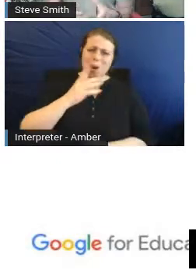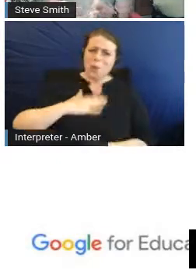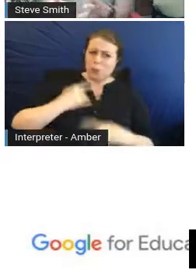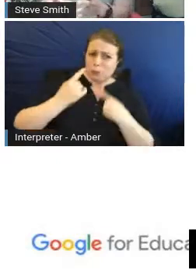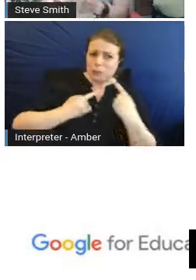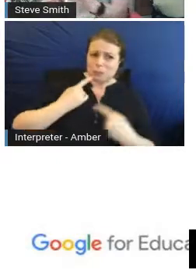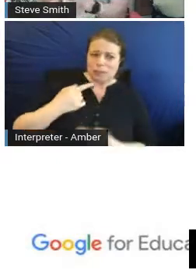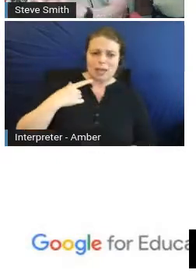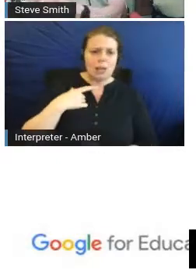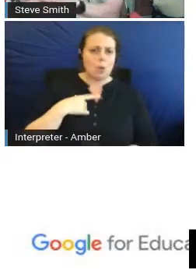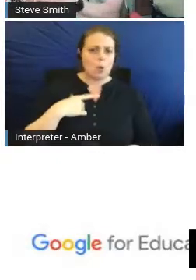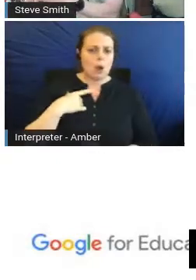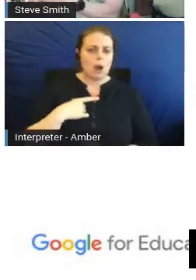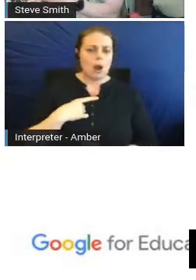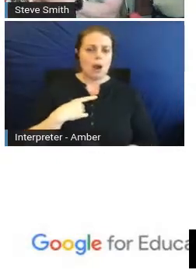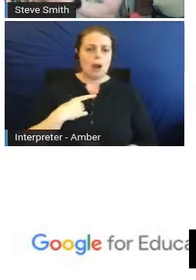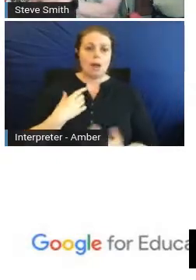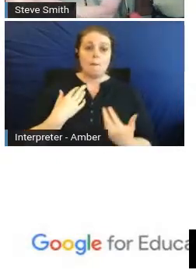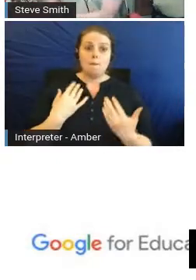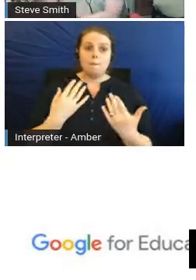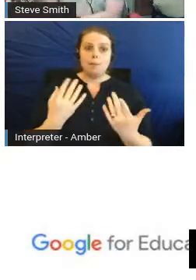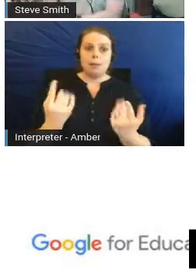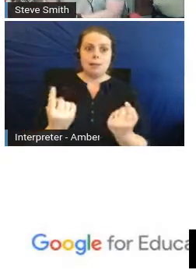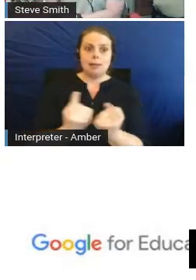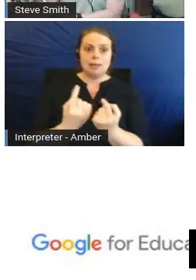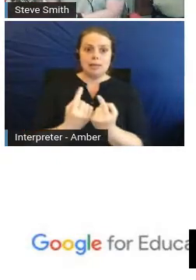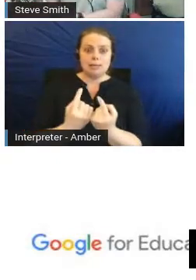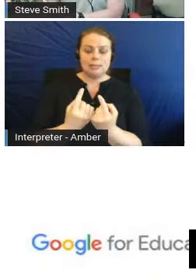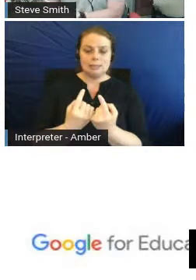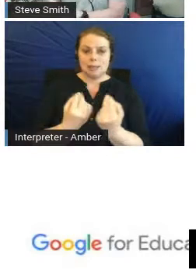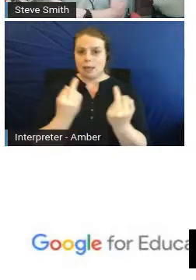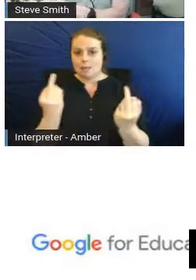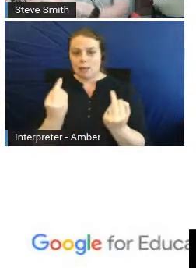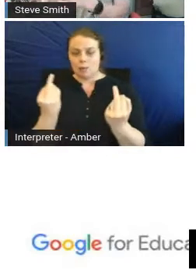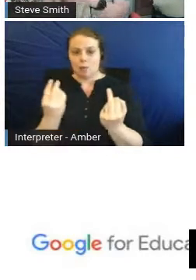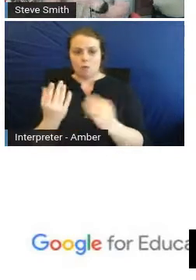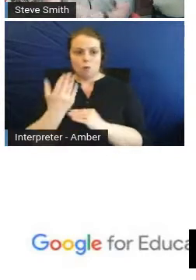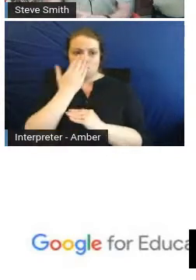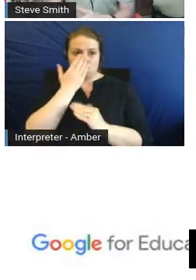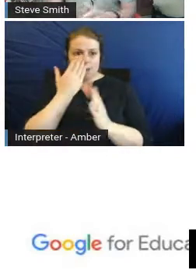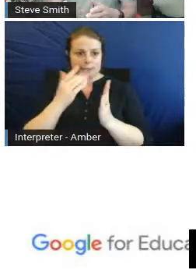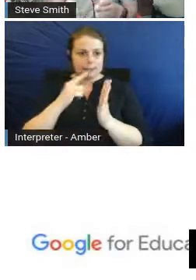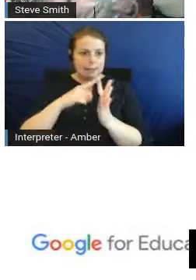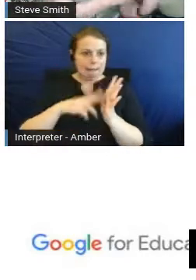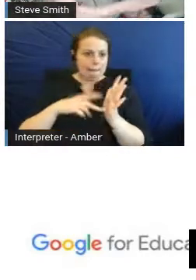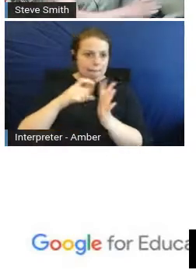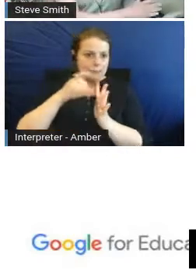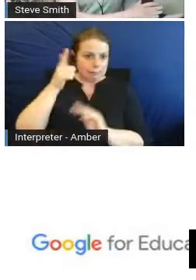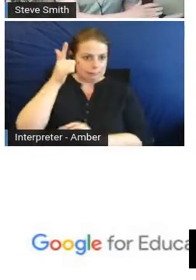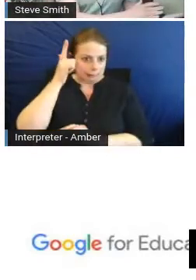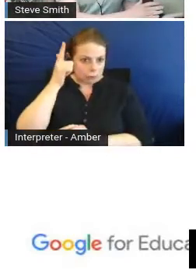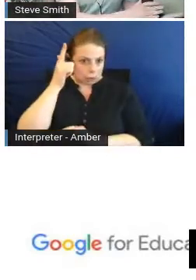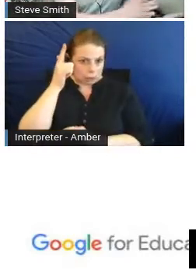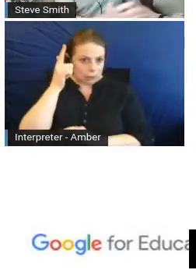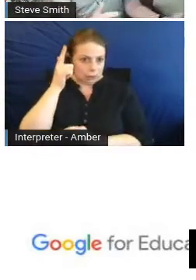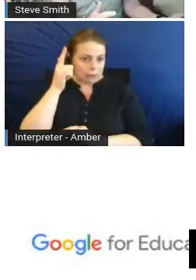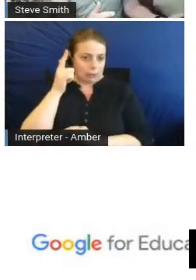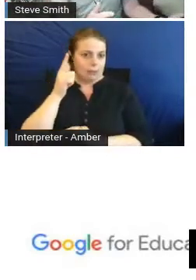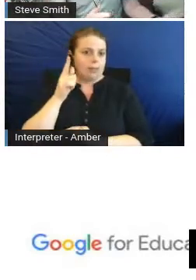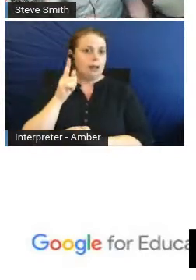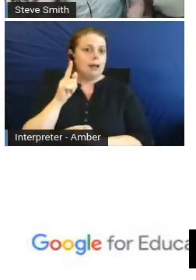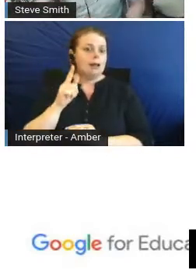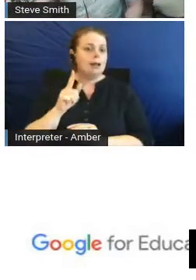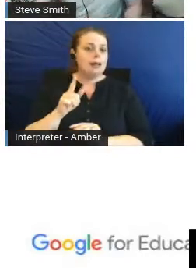lots of things that are available to the front end teacher that can be enabled by the back end, if you